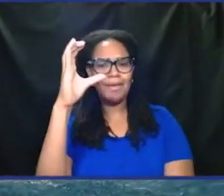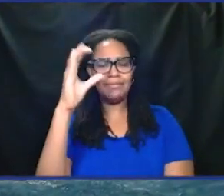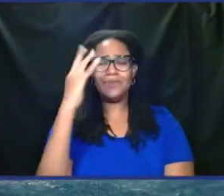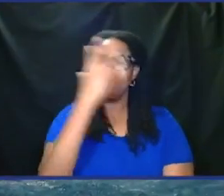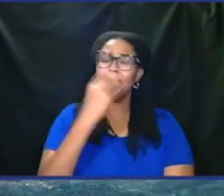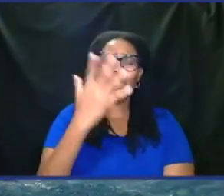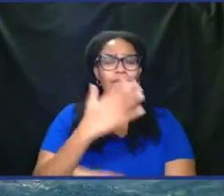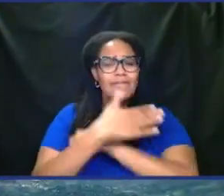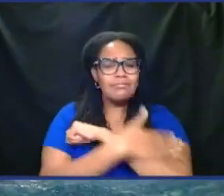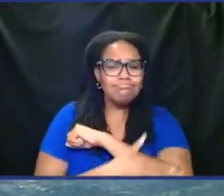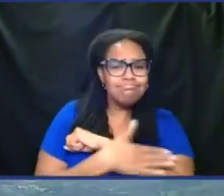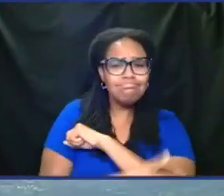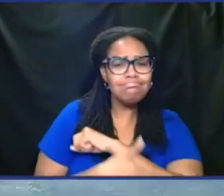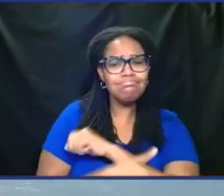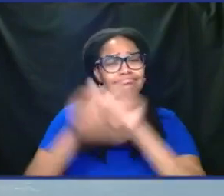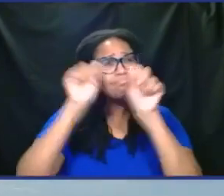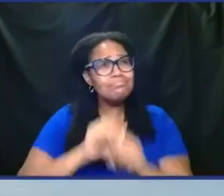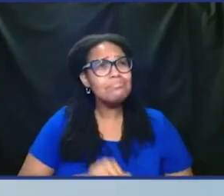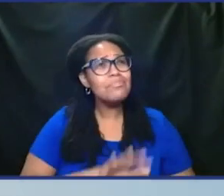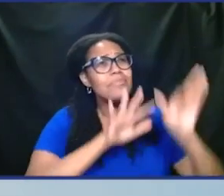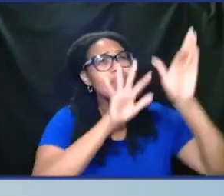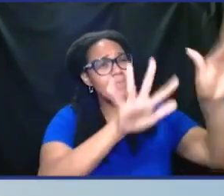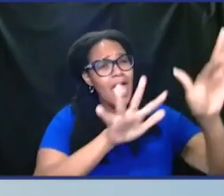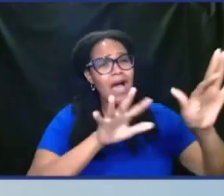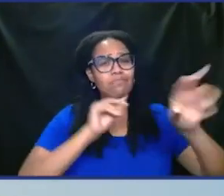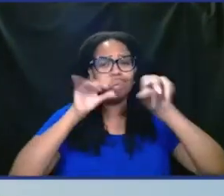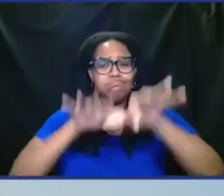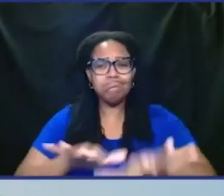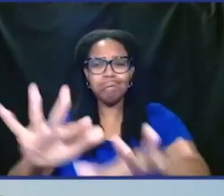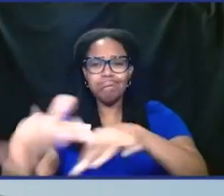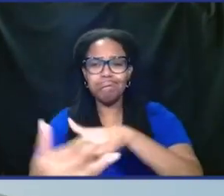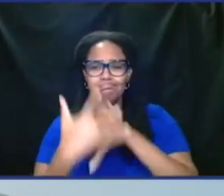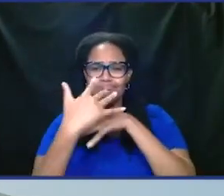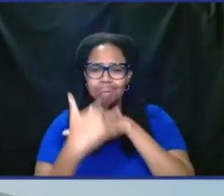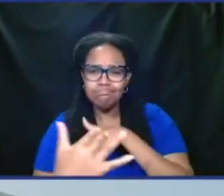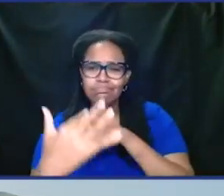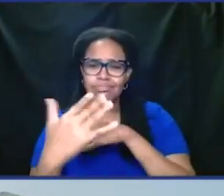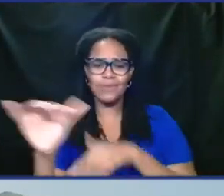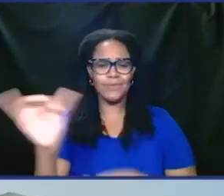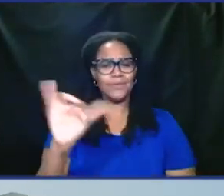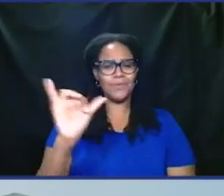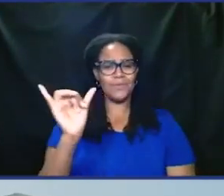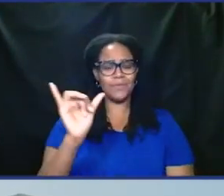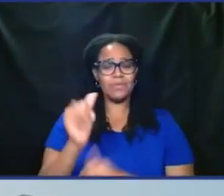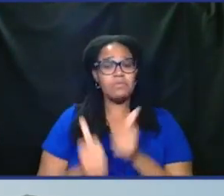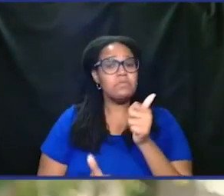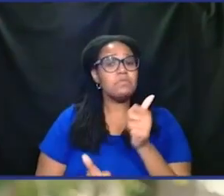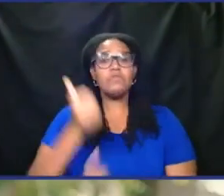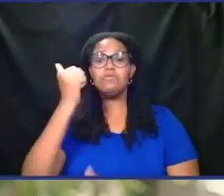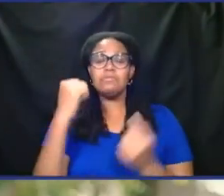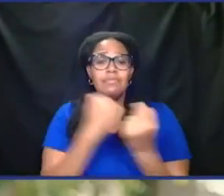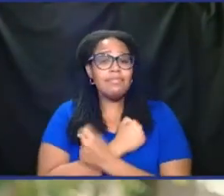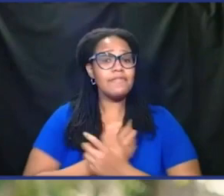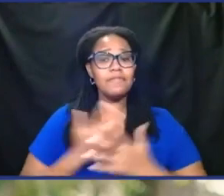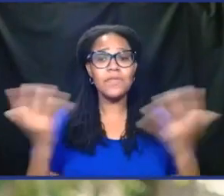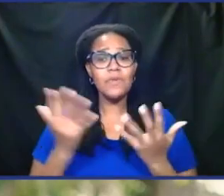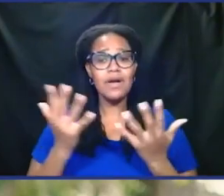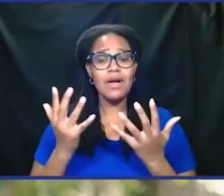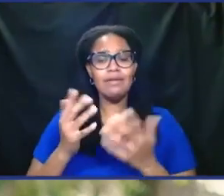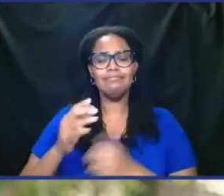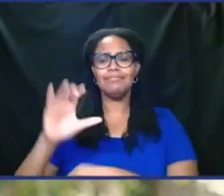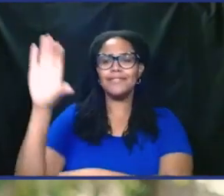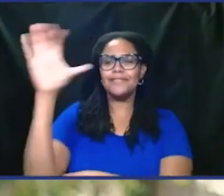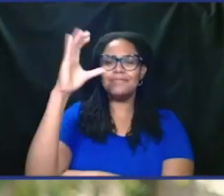country, from the mountains to the endless coastline. But most of all, I love Colombia's people. I'm especially